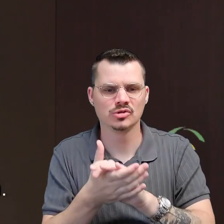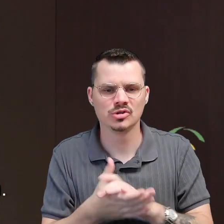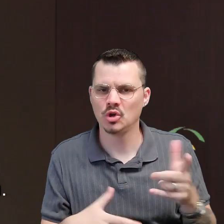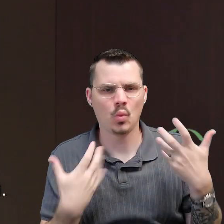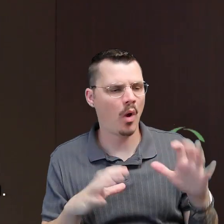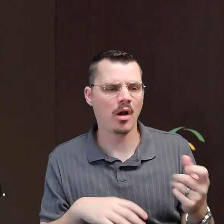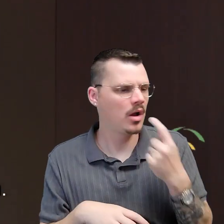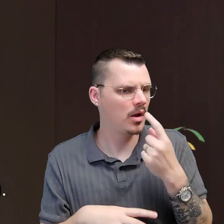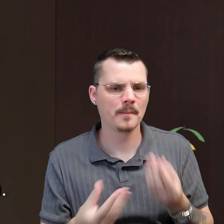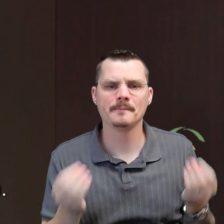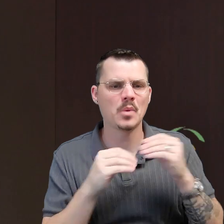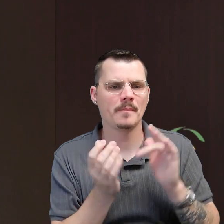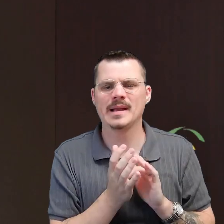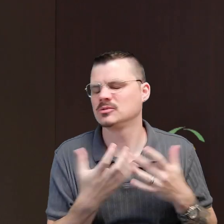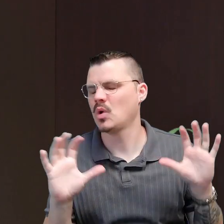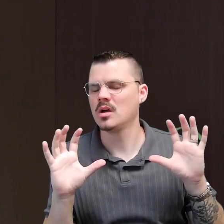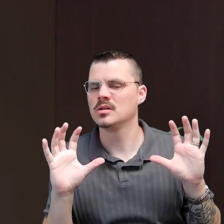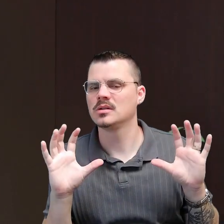any more medicine than she was already on.